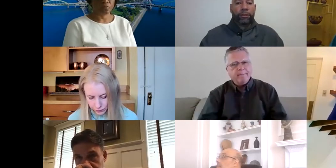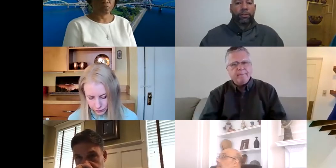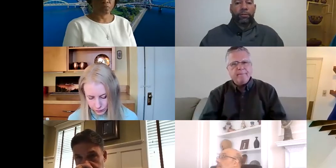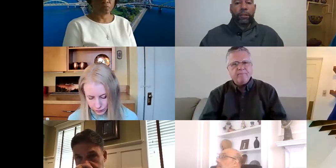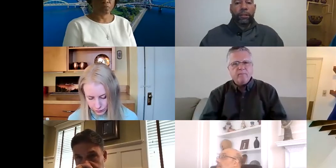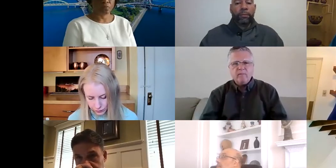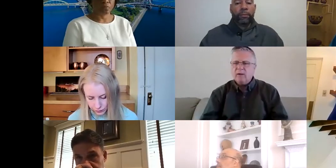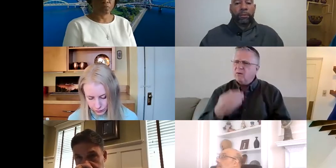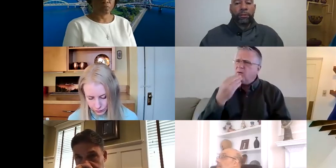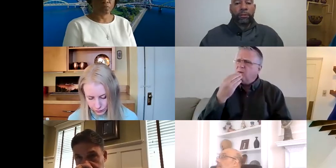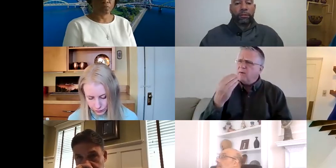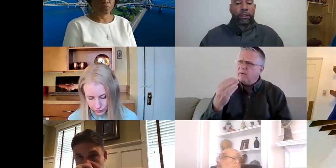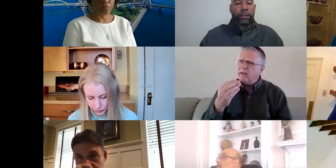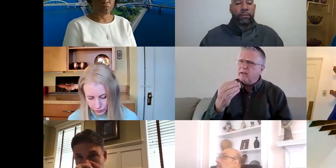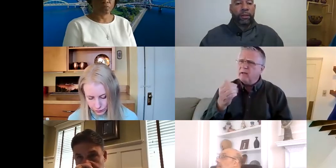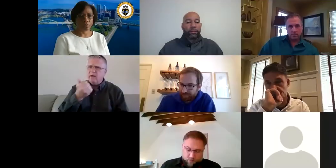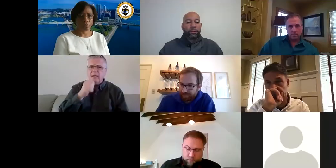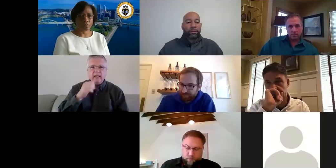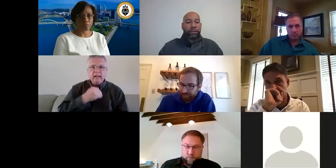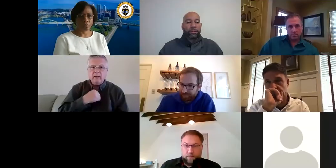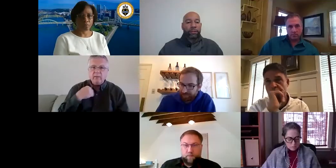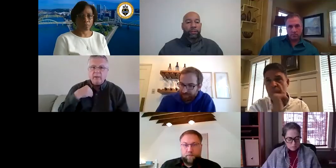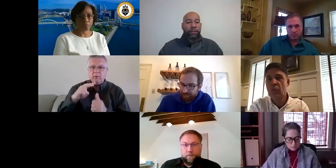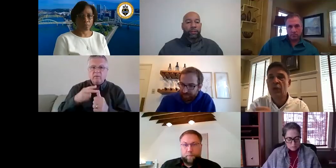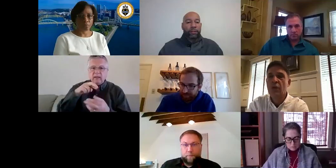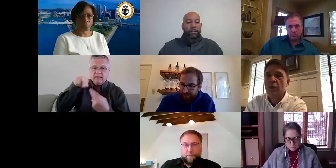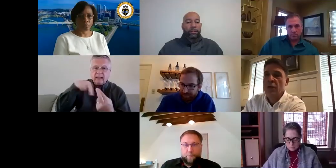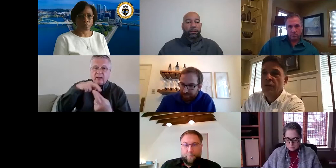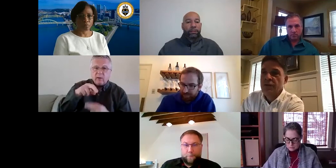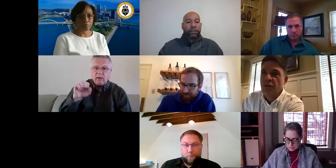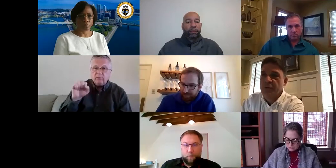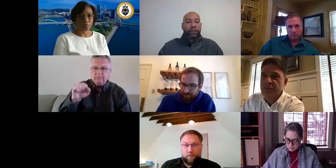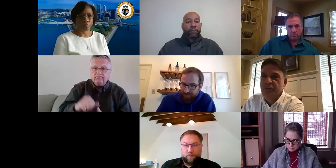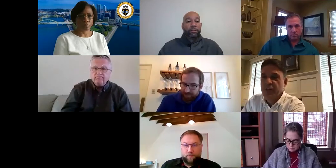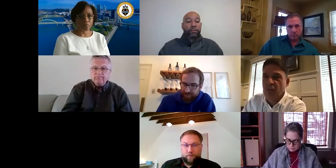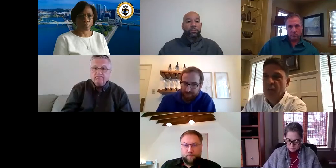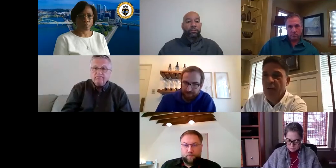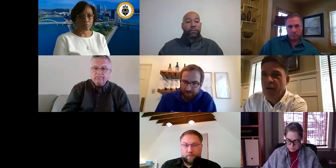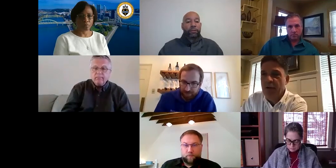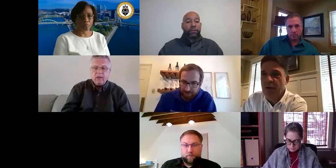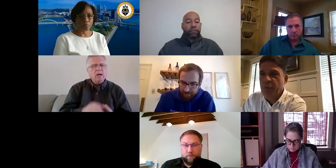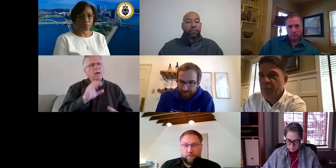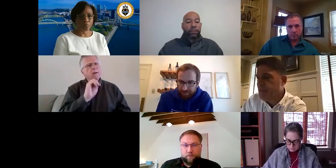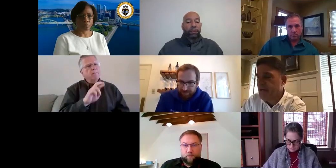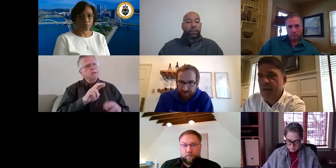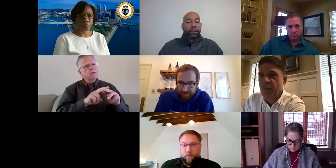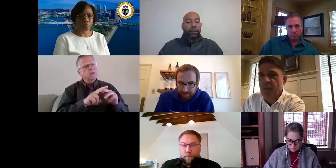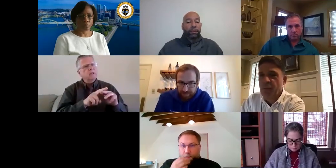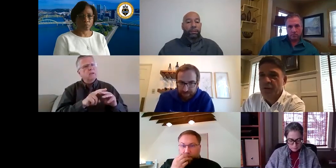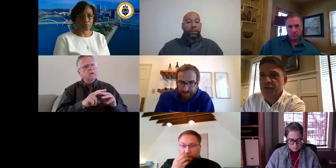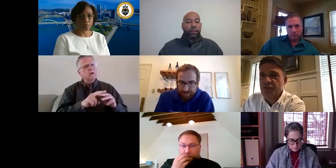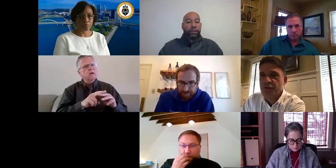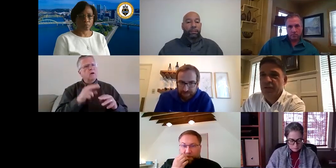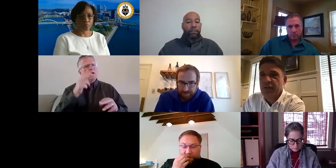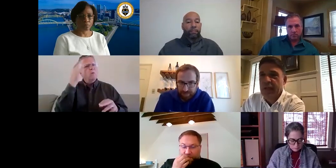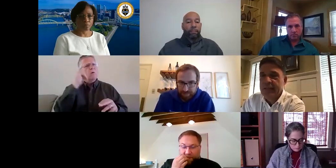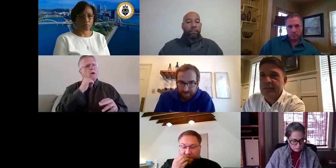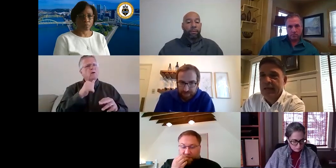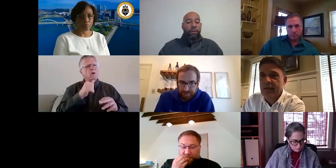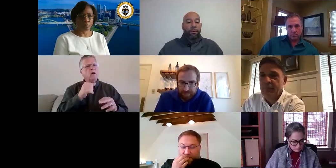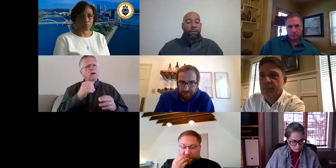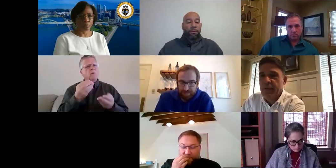Thank you. Any other members, second round? So Mr. Chair, how about if we proceed then with a motion,